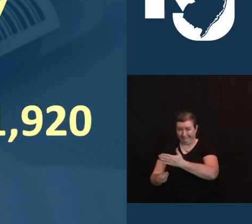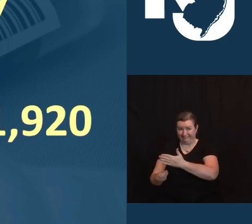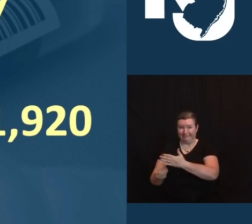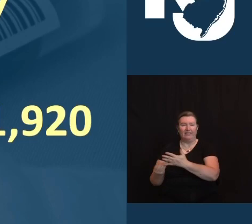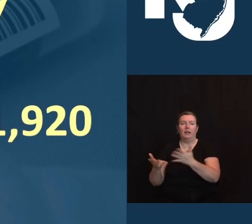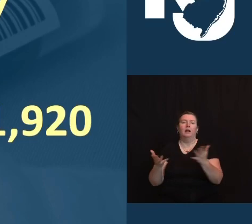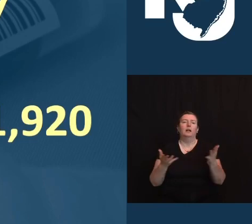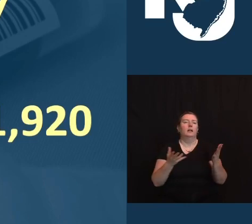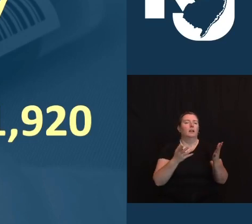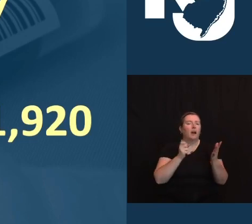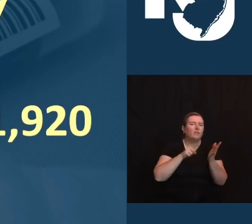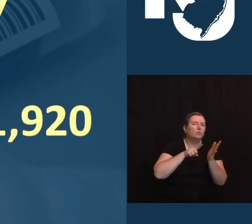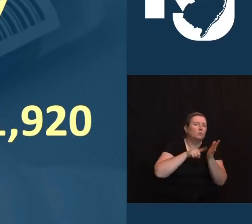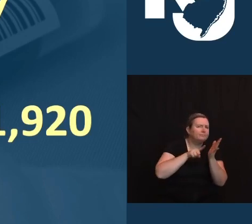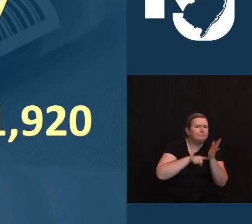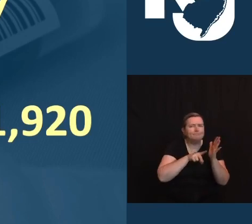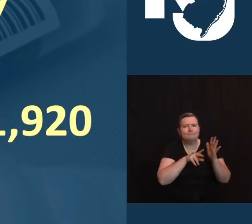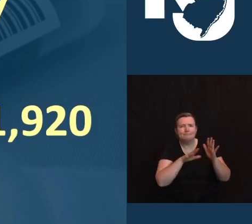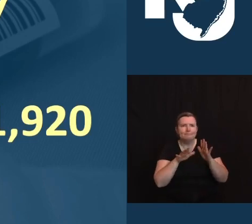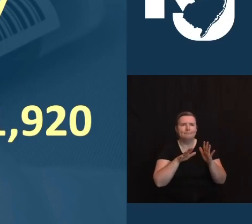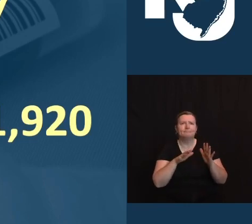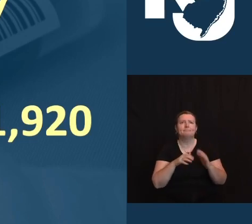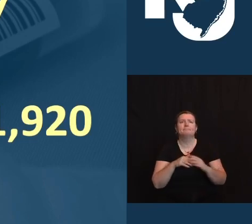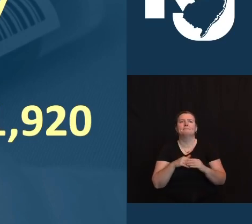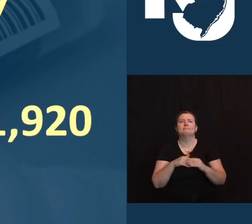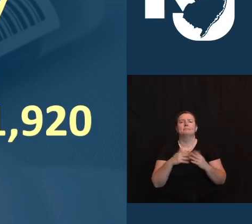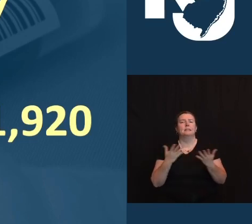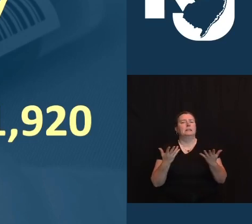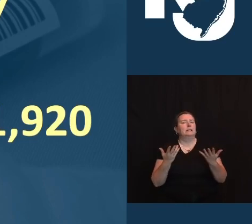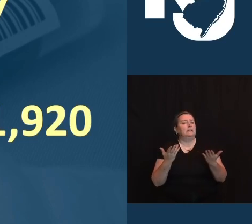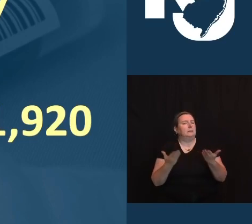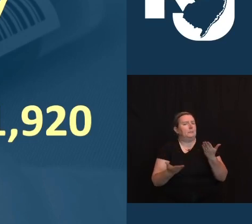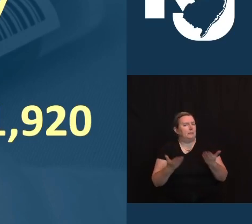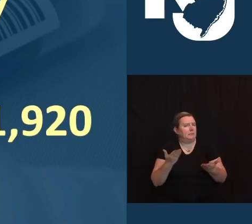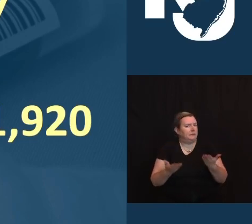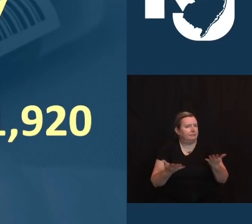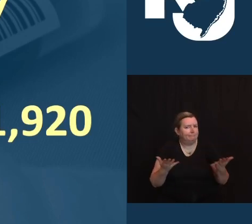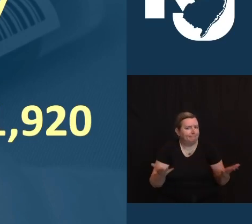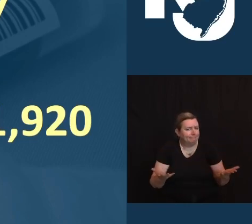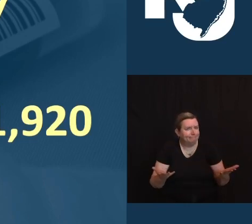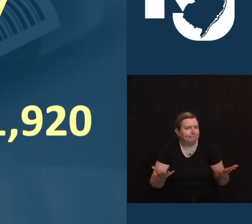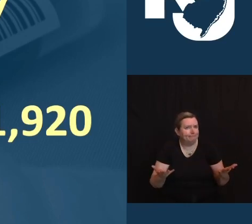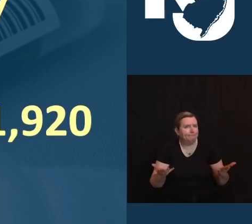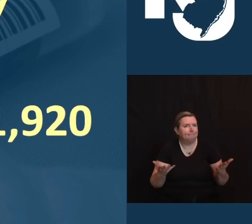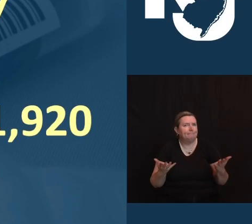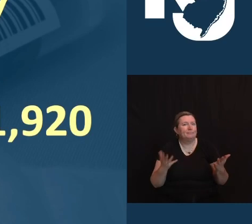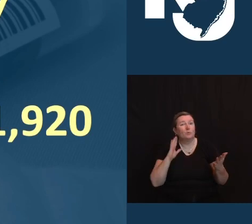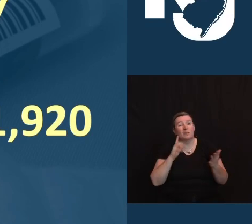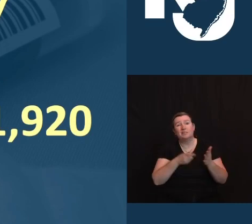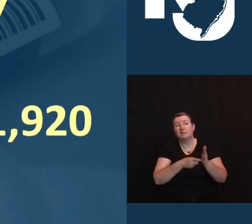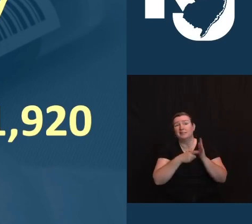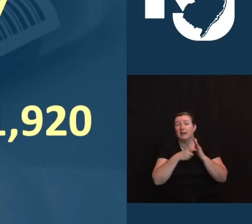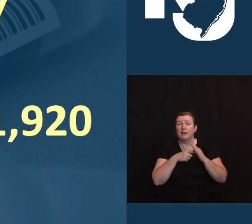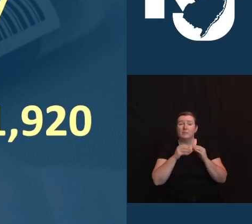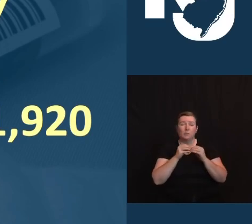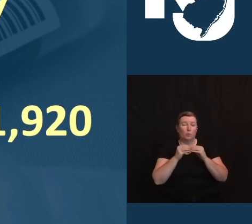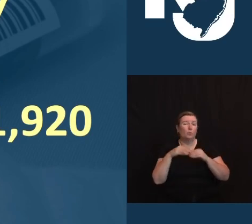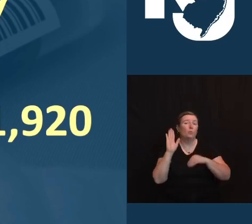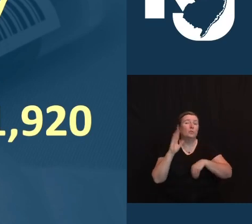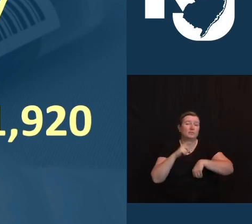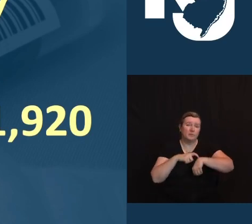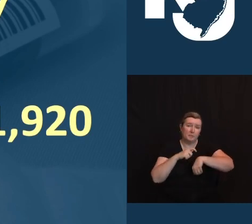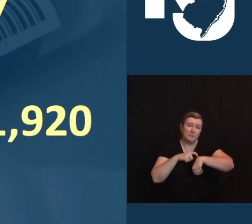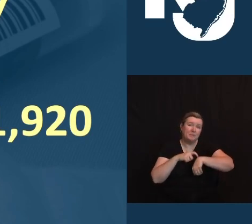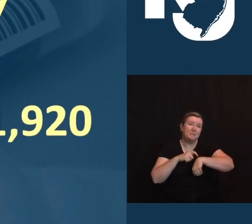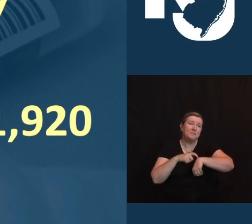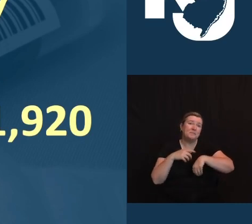1,920. It may take longer. We may be more conservative as a result, but I want to underscore that every